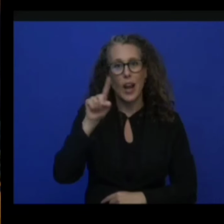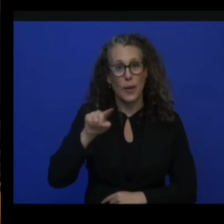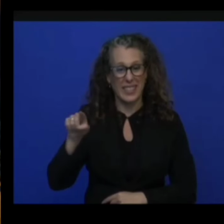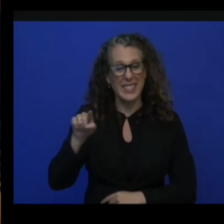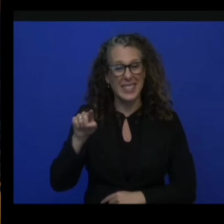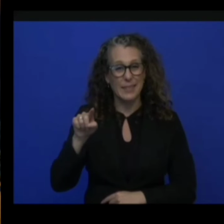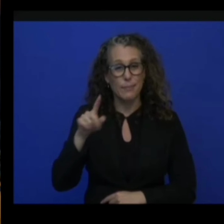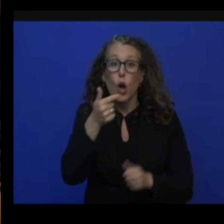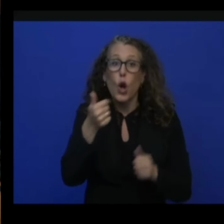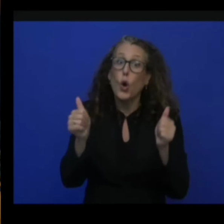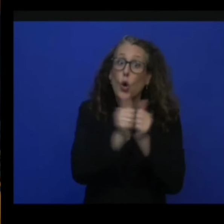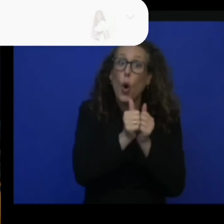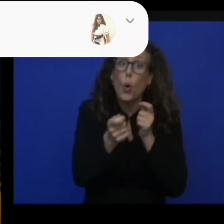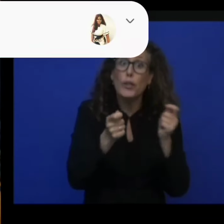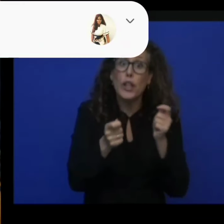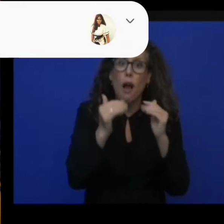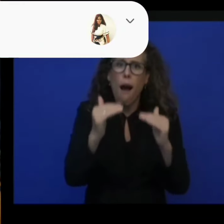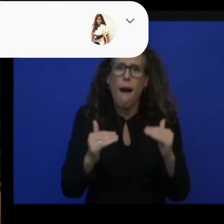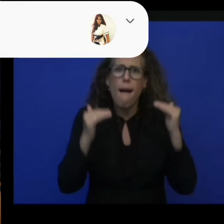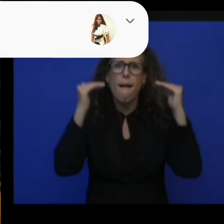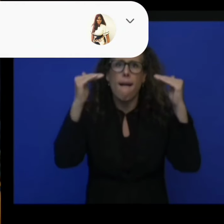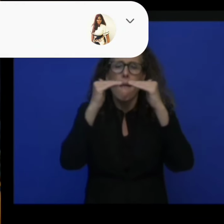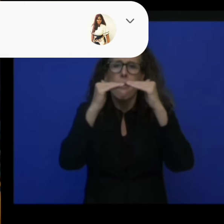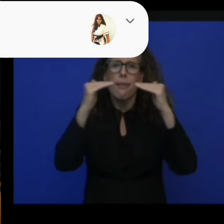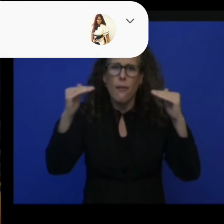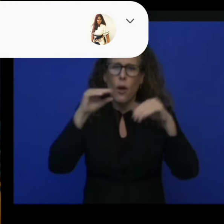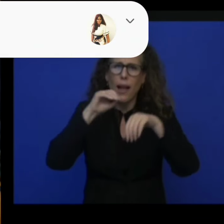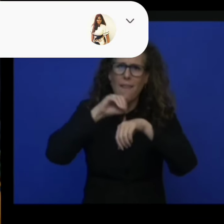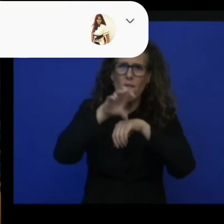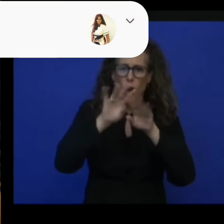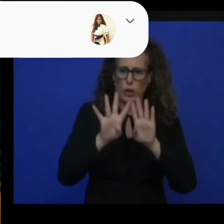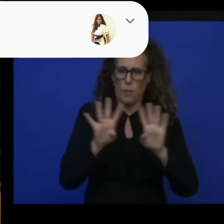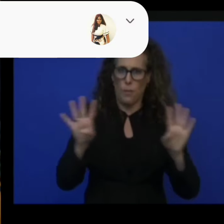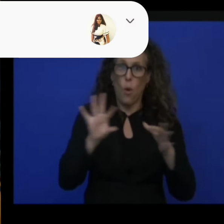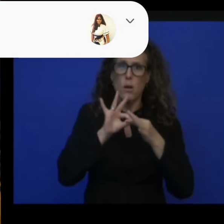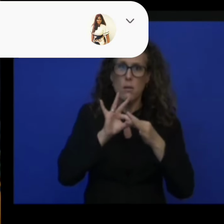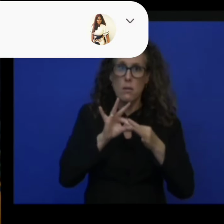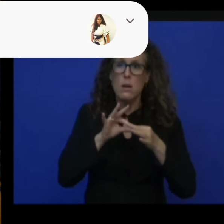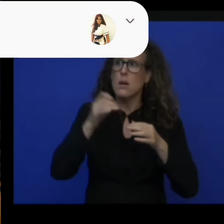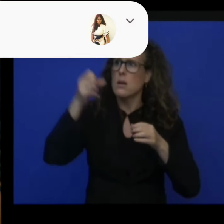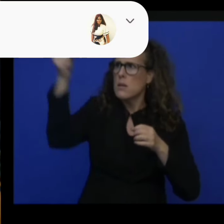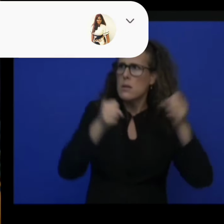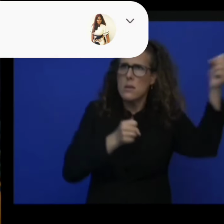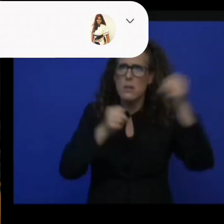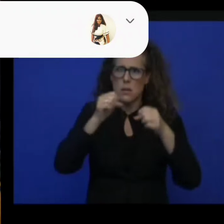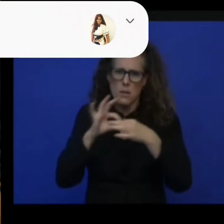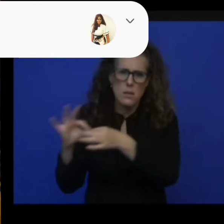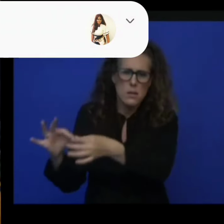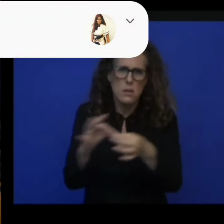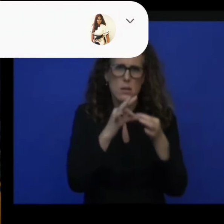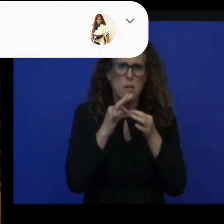High-Level Advisory Board on Effective Multilateralism. I congratulate the Secretary